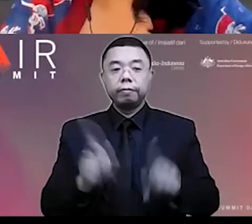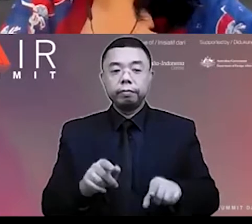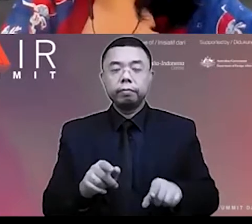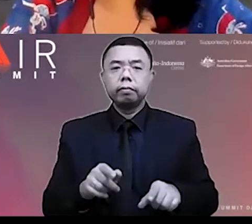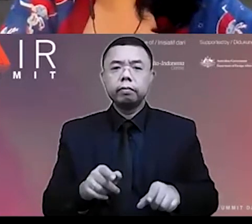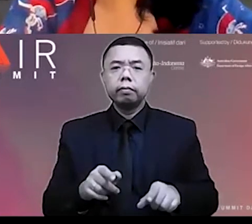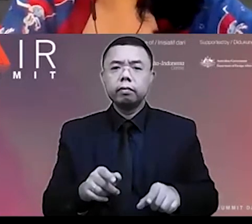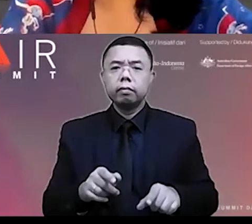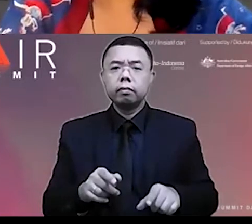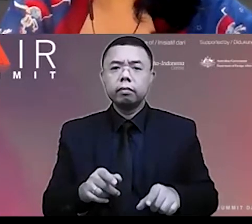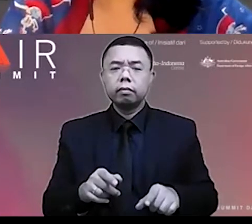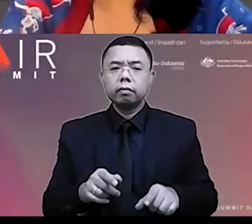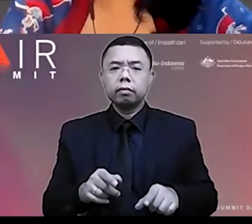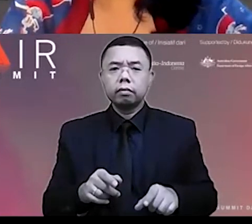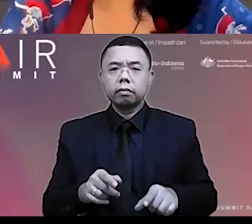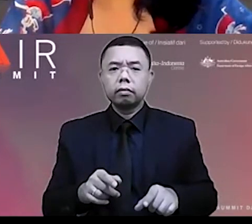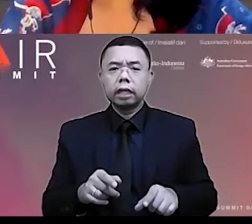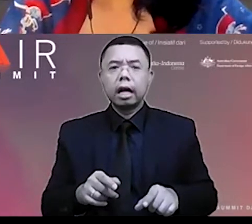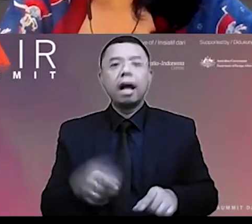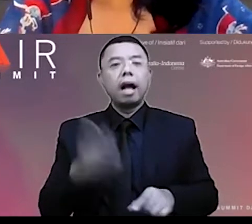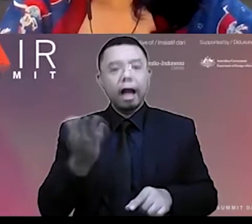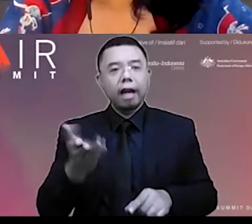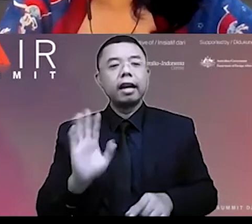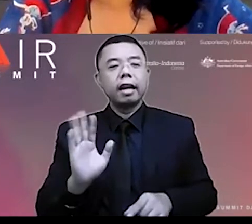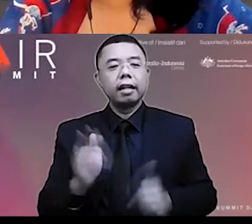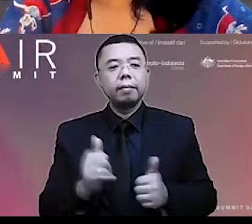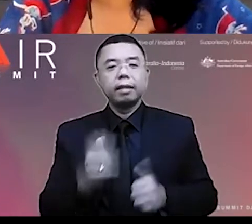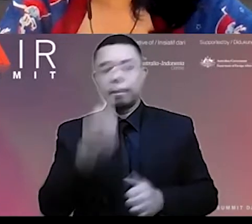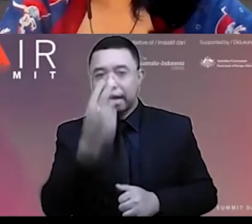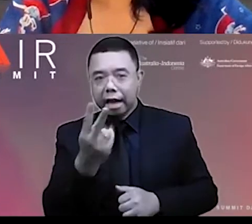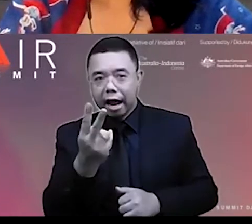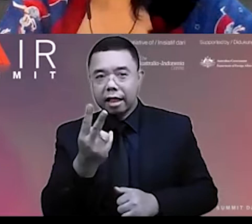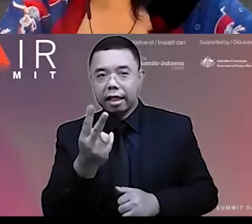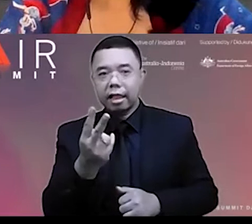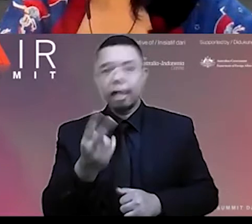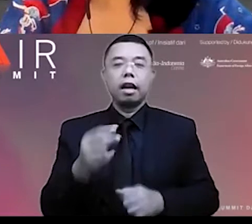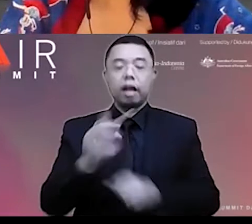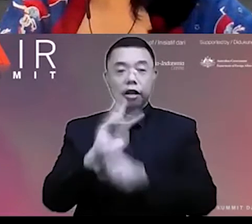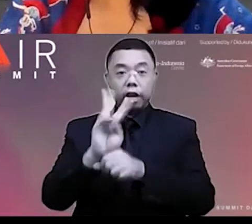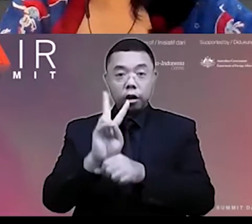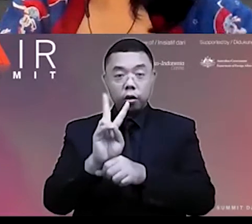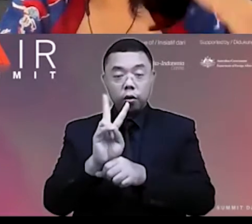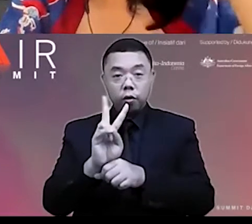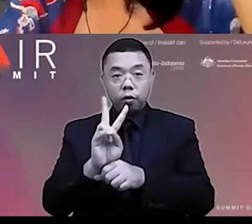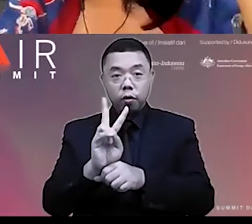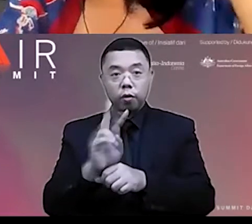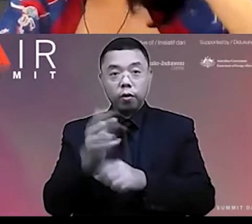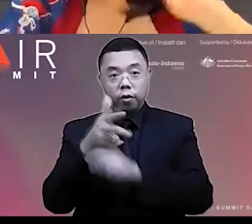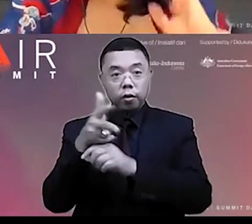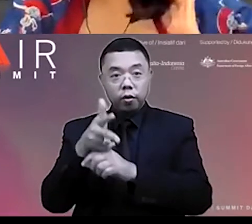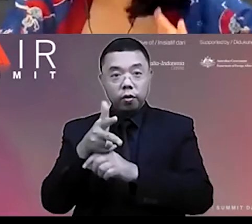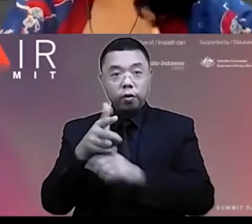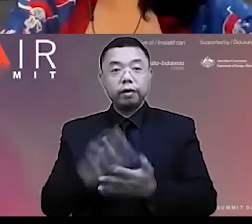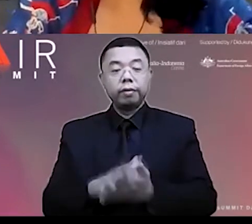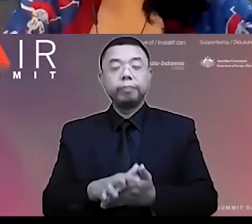leaner screen to look at. All right, with all that said, it is my pleasure to introduce to you our panelists